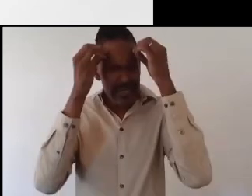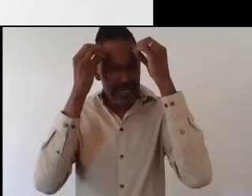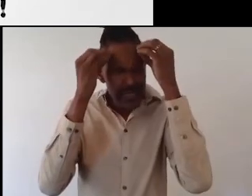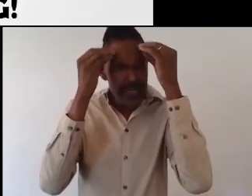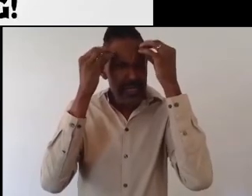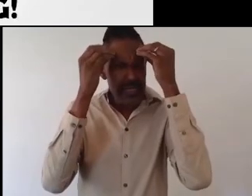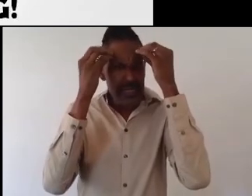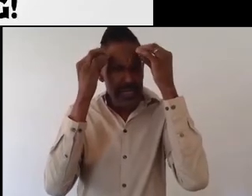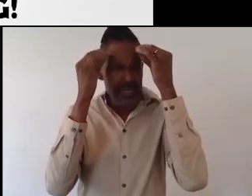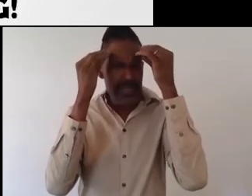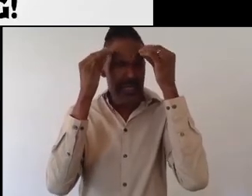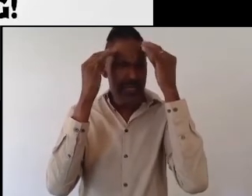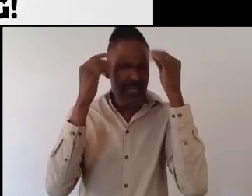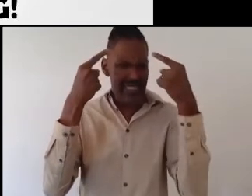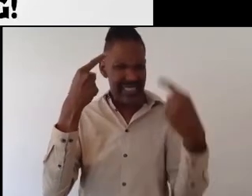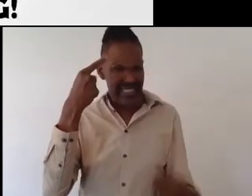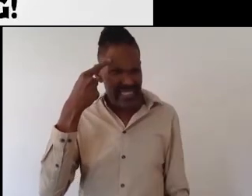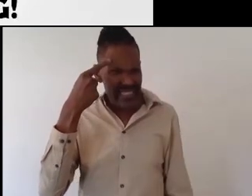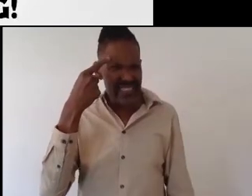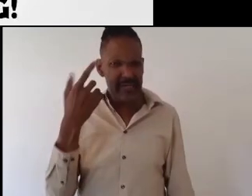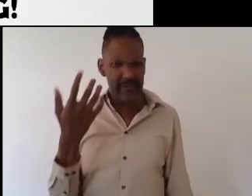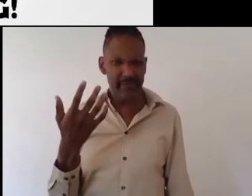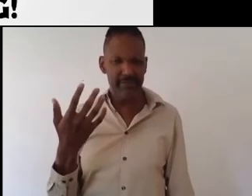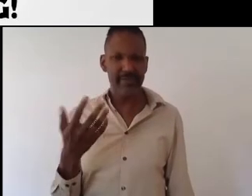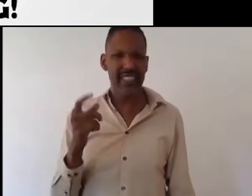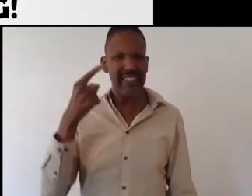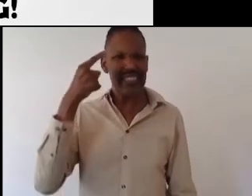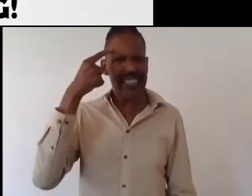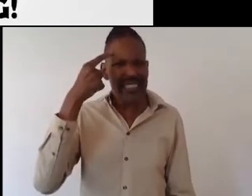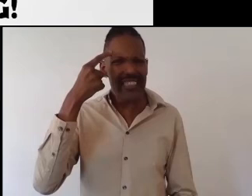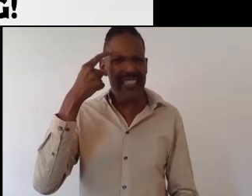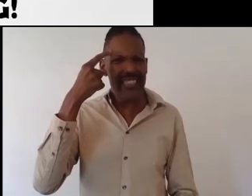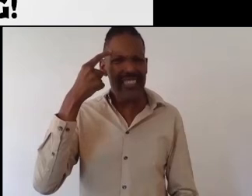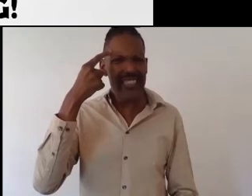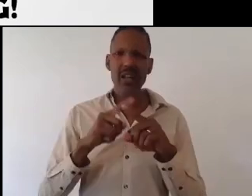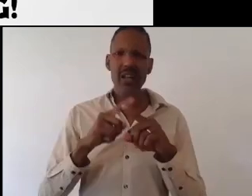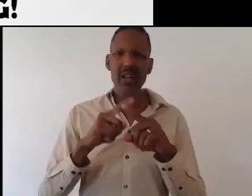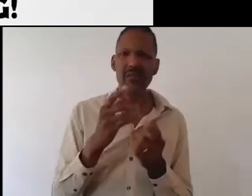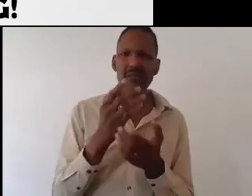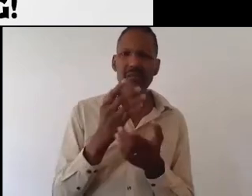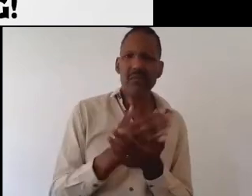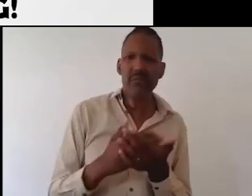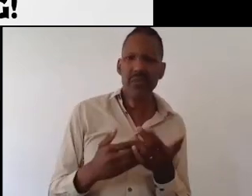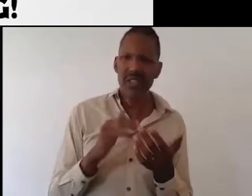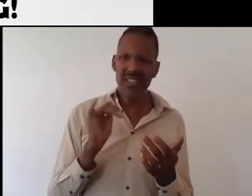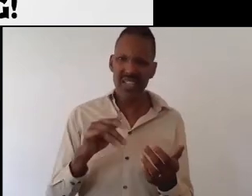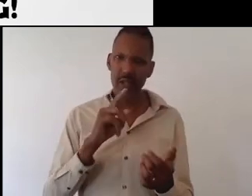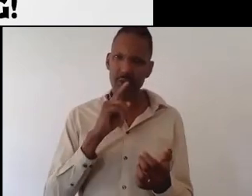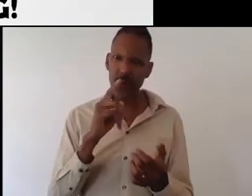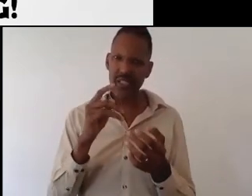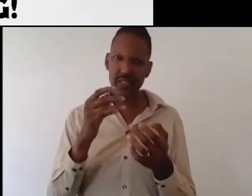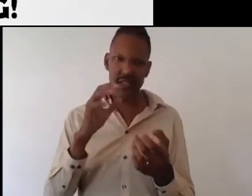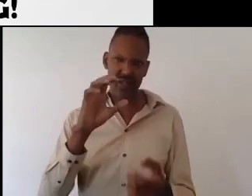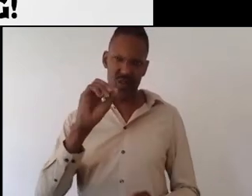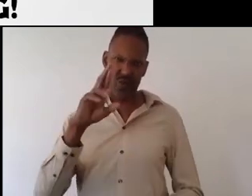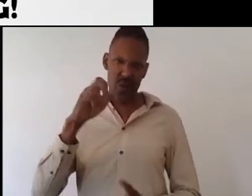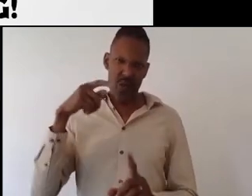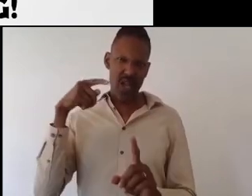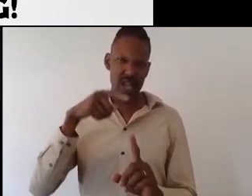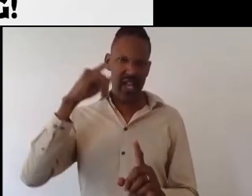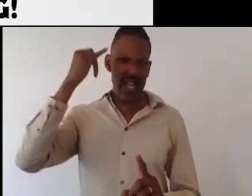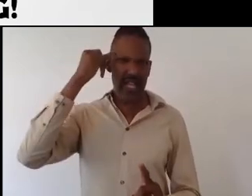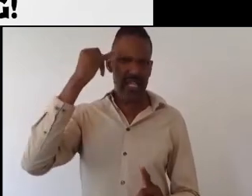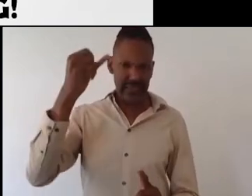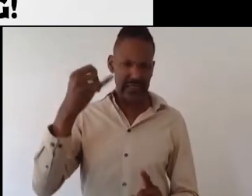that around a series of disciplinary core ideas. So things that young children are interested in, that's physical science,